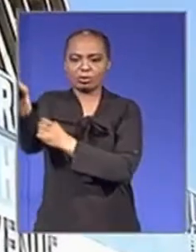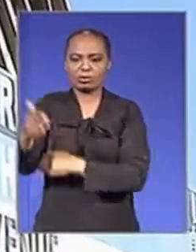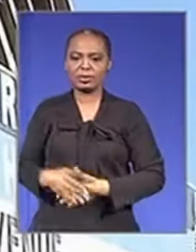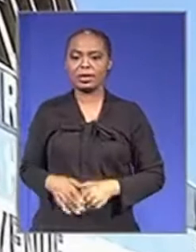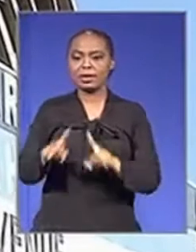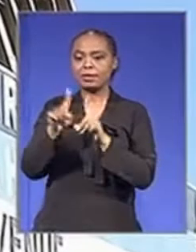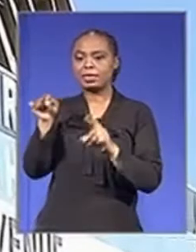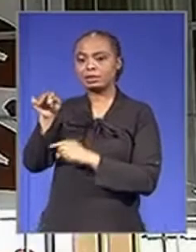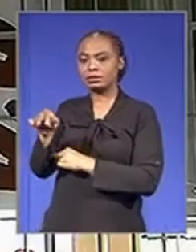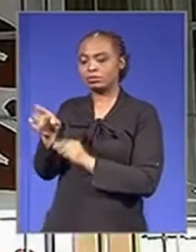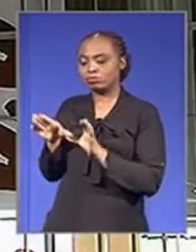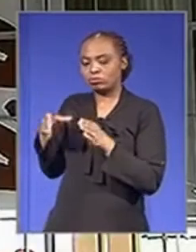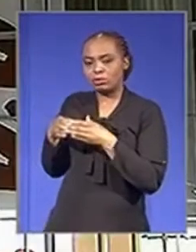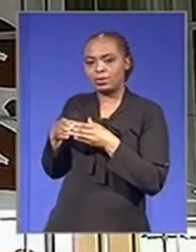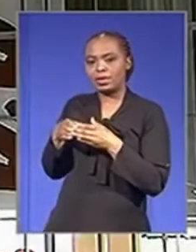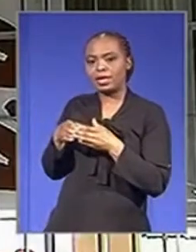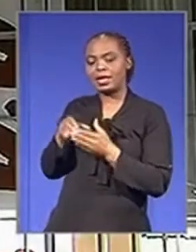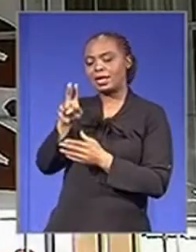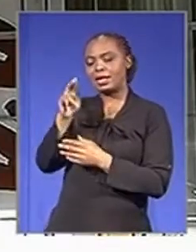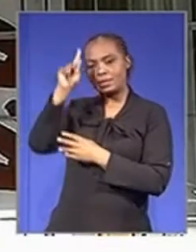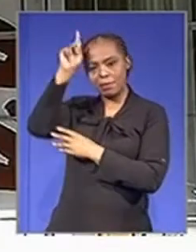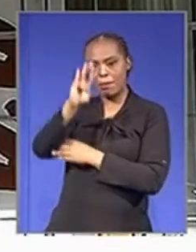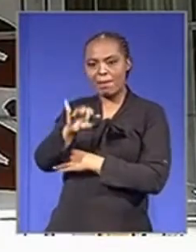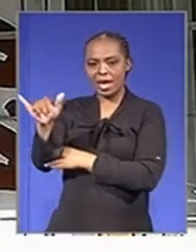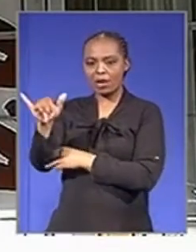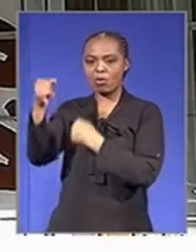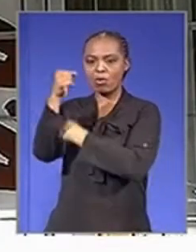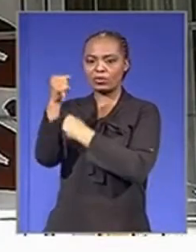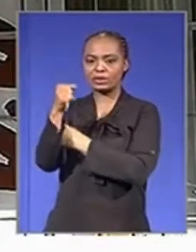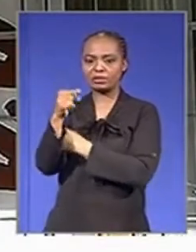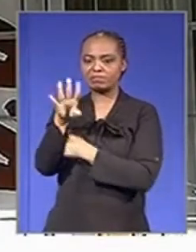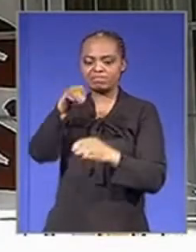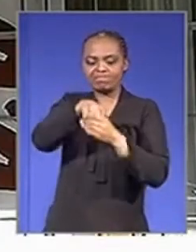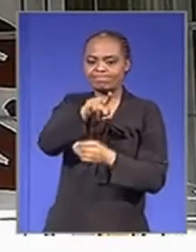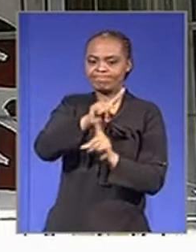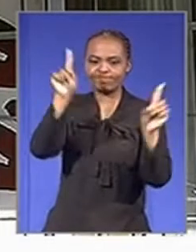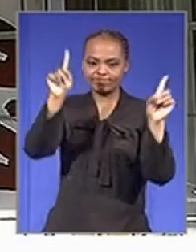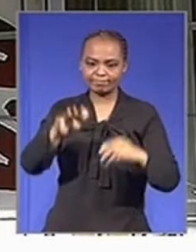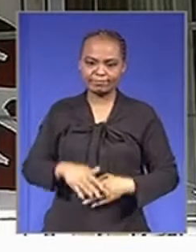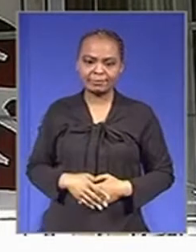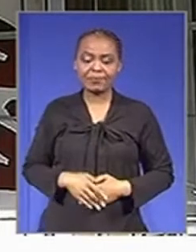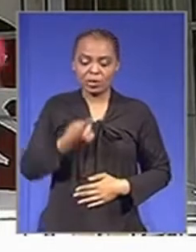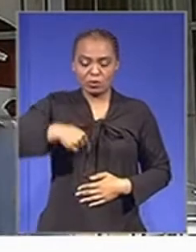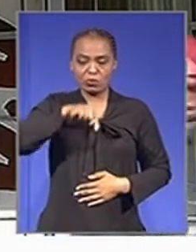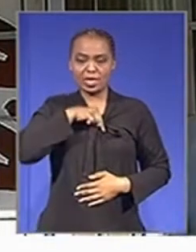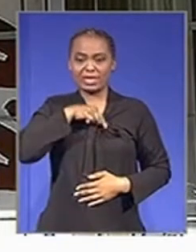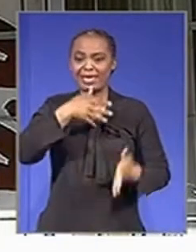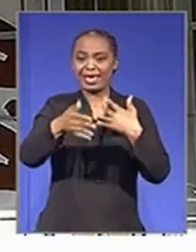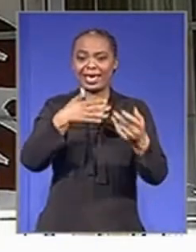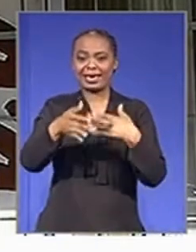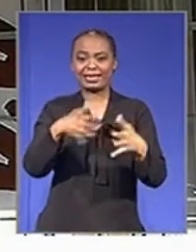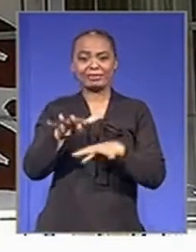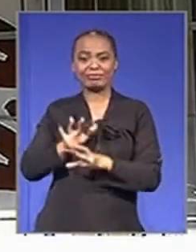mohwanto ona. As the ANC in the region, we did pronounce ourselves through a formal statement that we are distancing ourselves from any